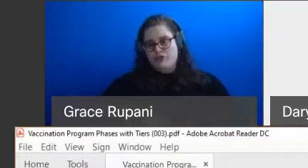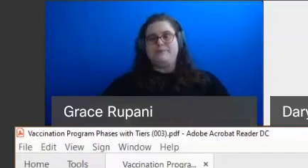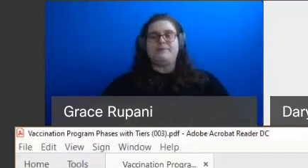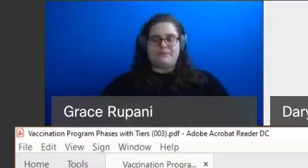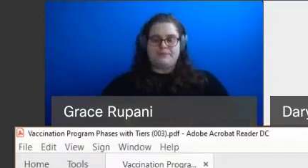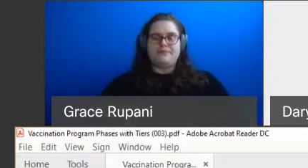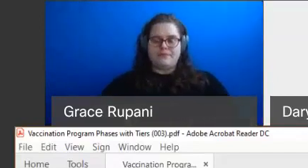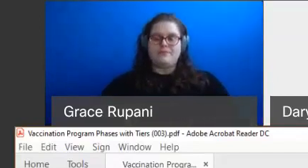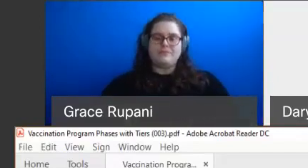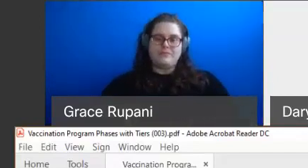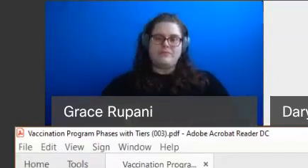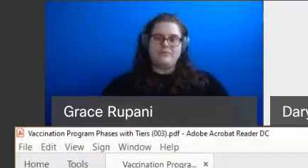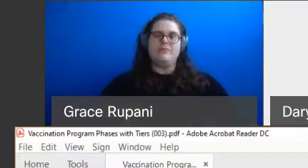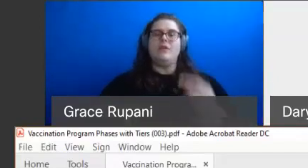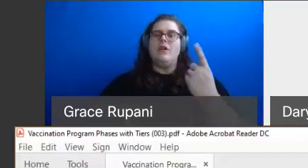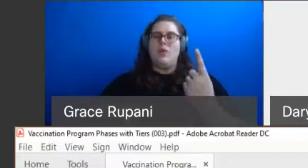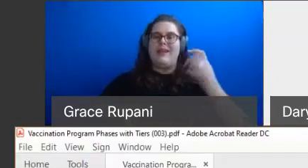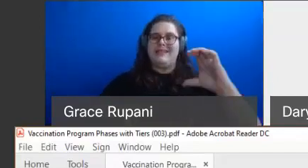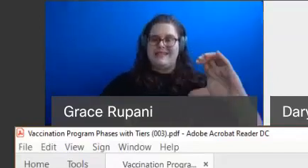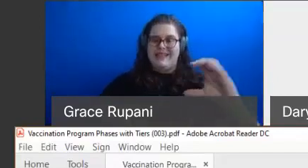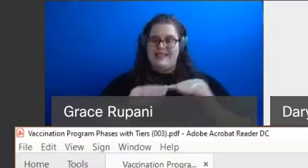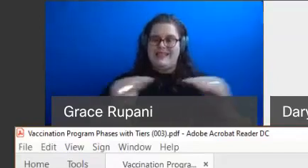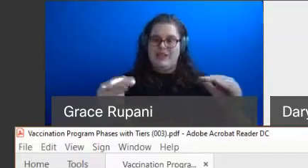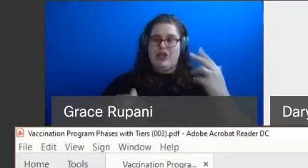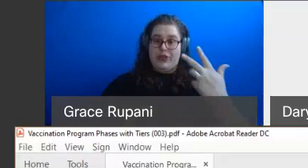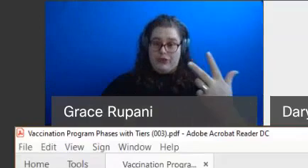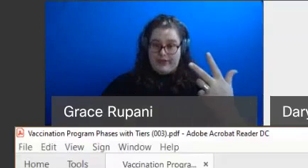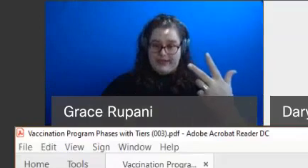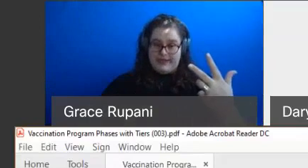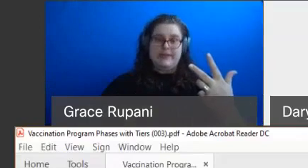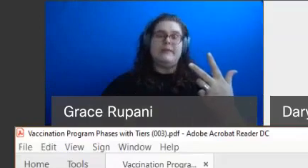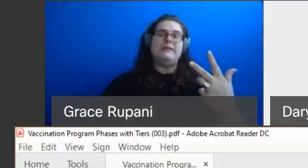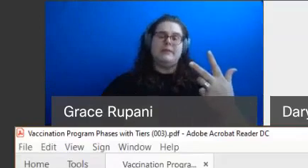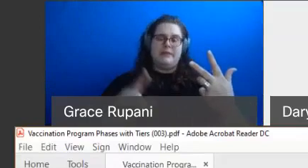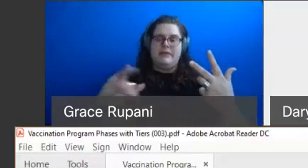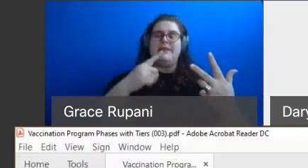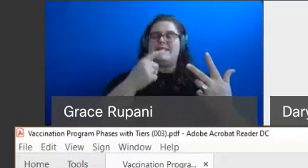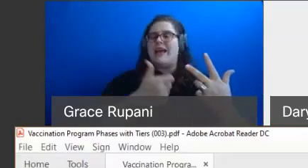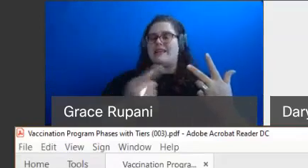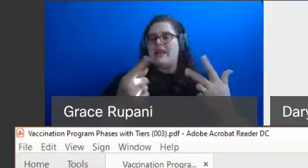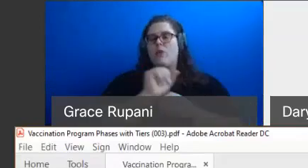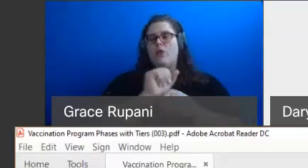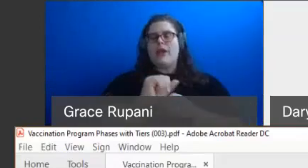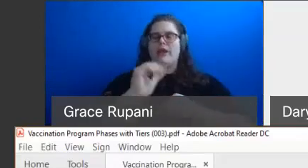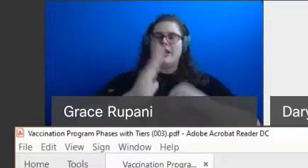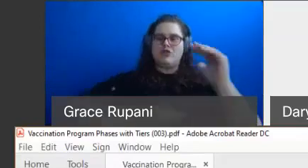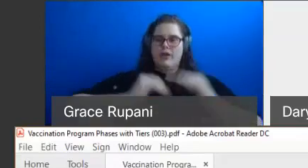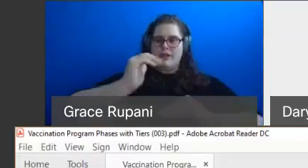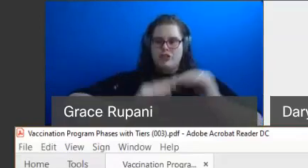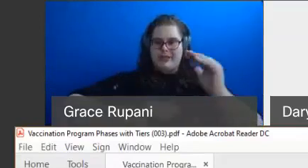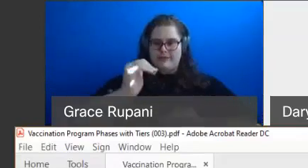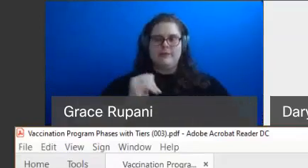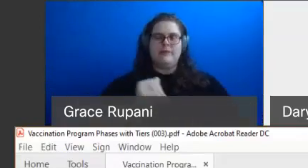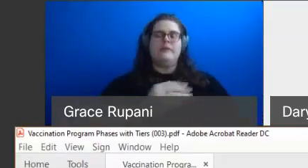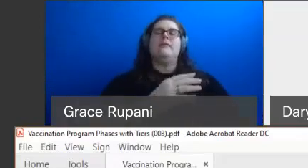And then phase 1C, tier 3, people who work in construction, essential